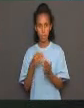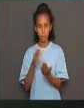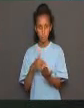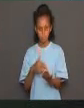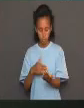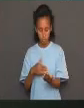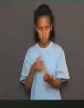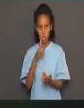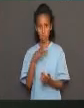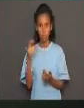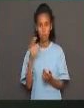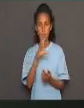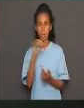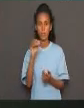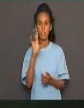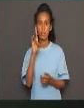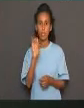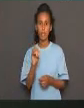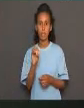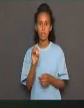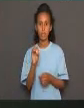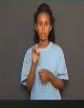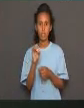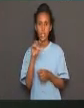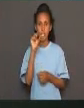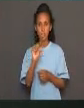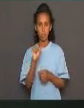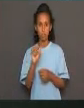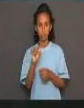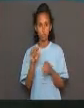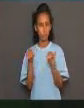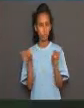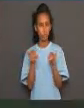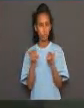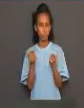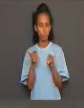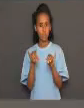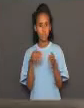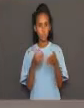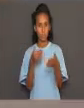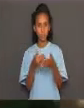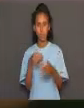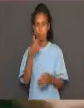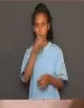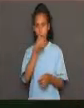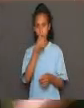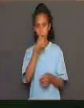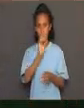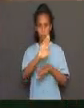page 170, the smallest proportion of Ethiopia's